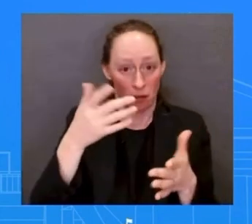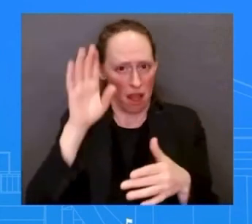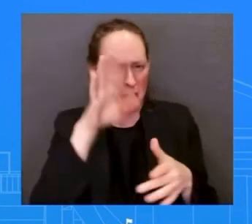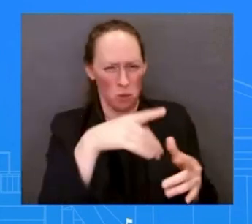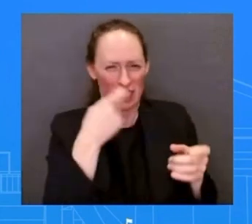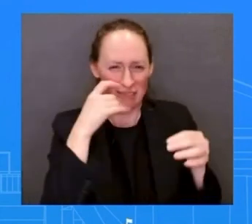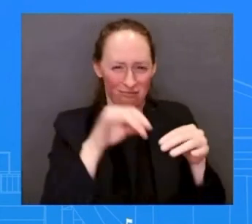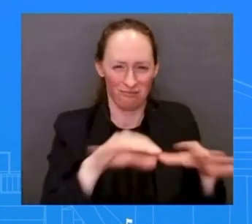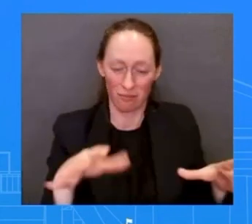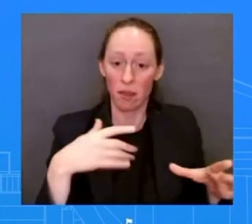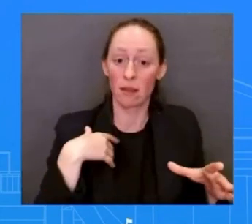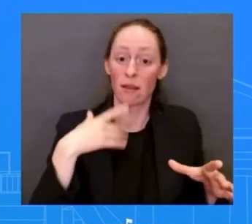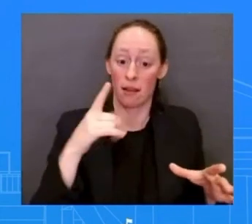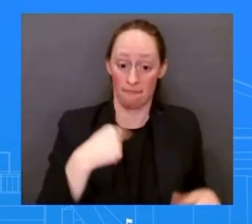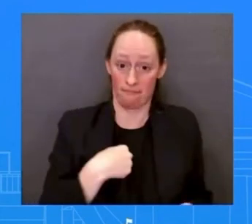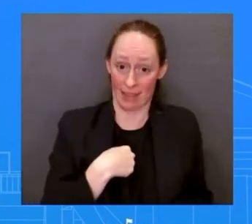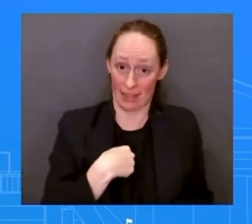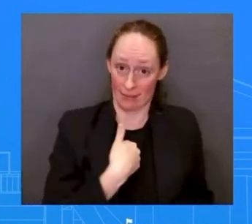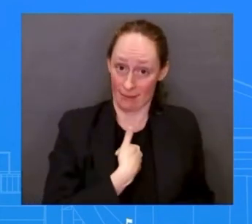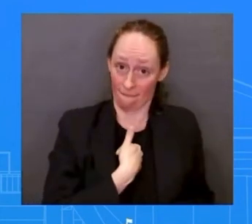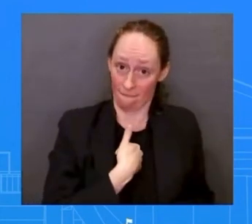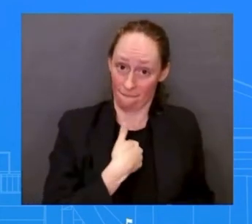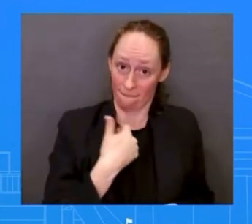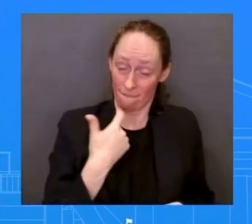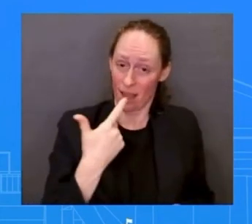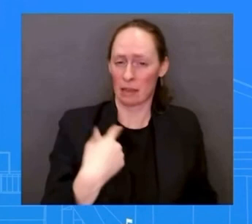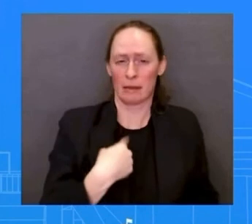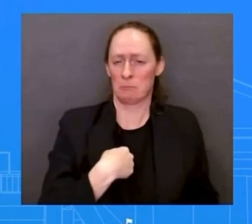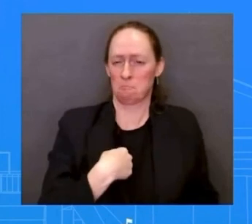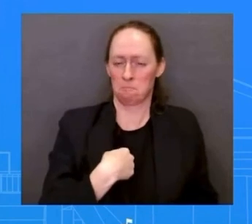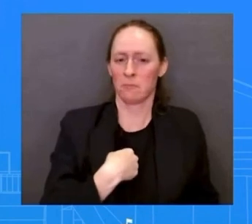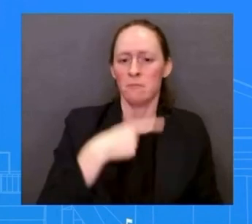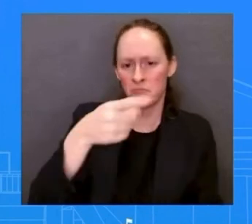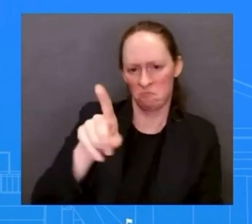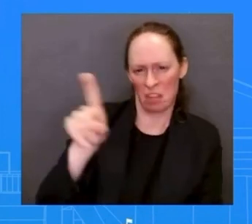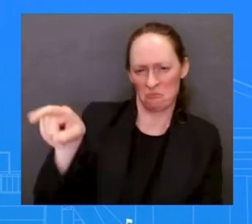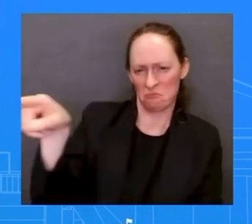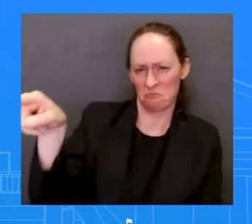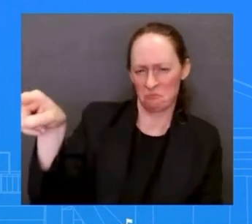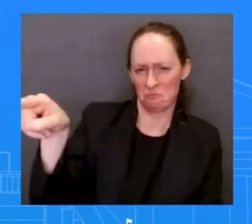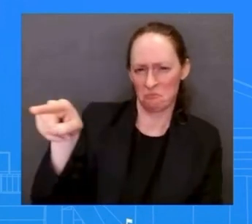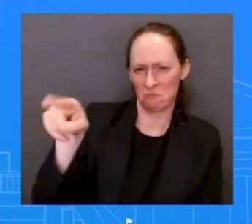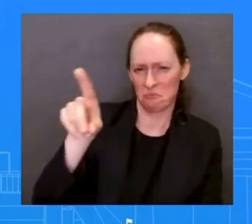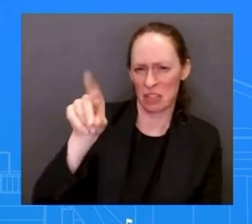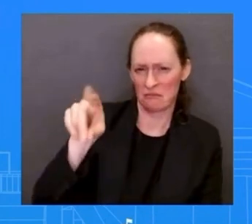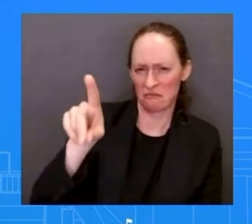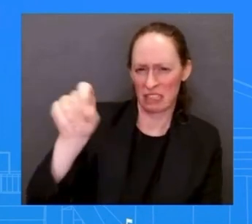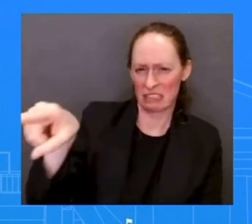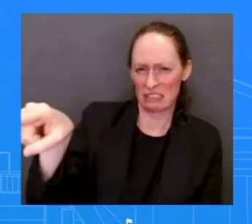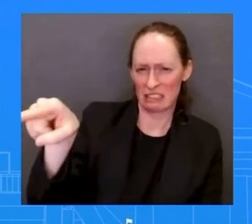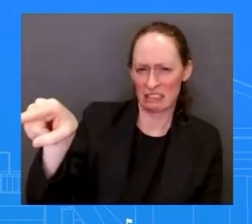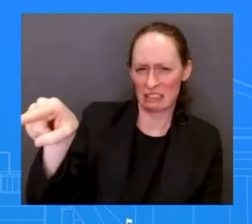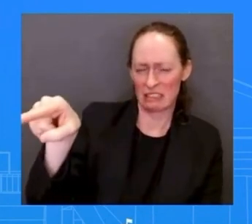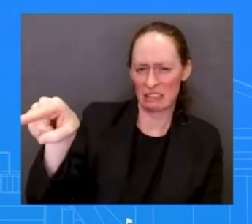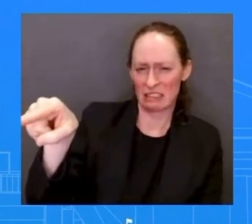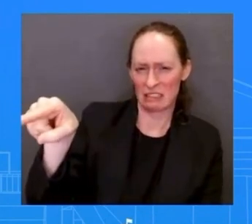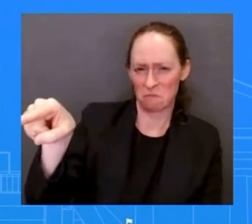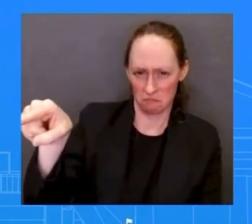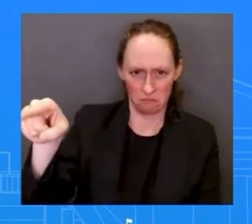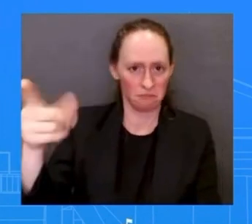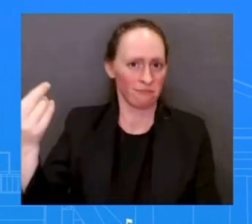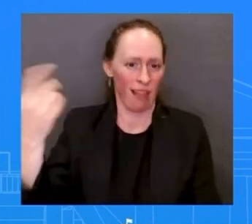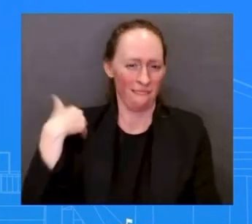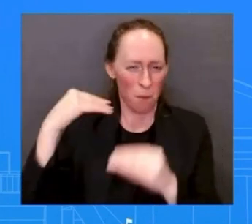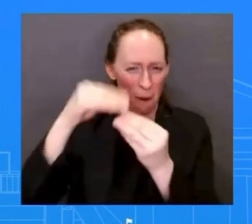this report. So any specific questions that you have, certainly would I'll refer you there. But more broadly on